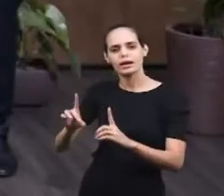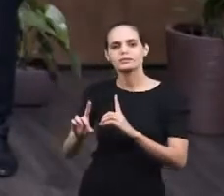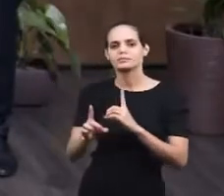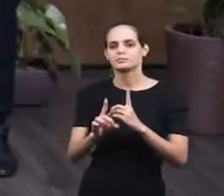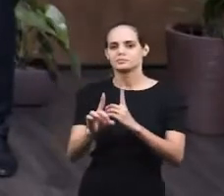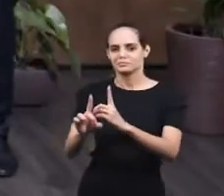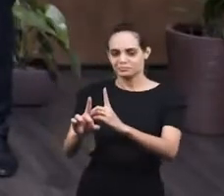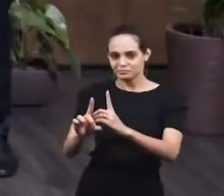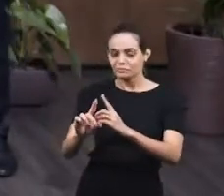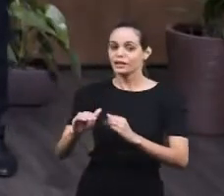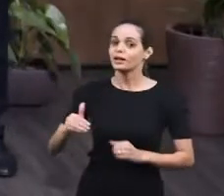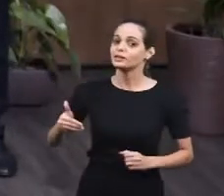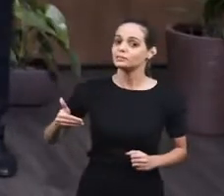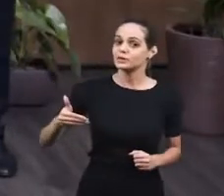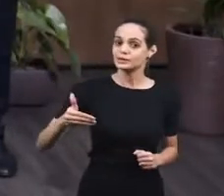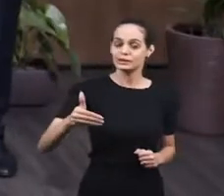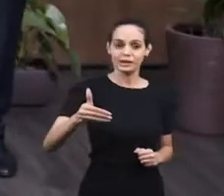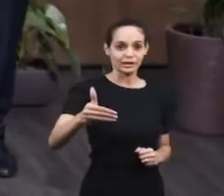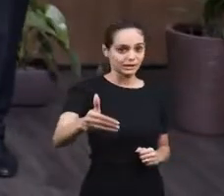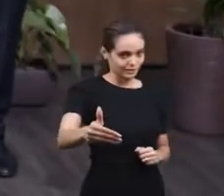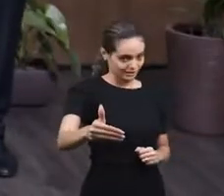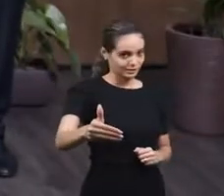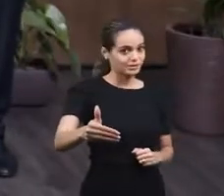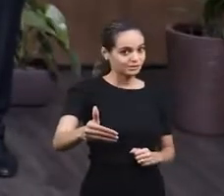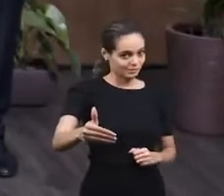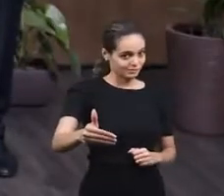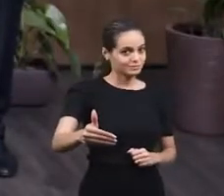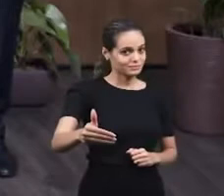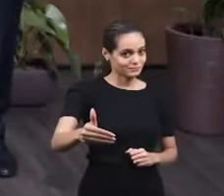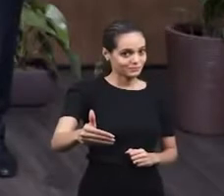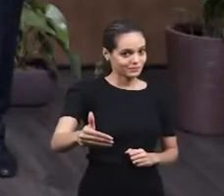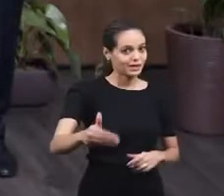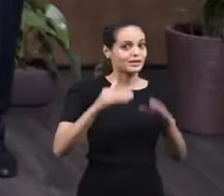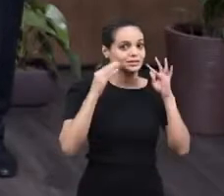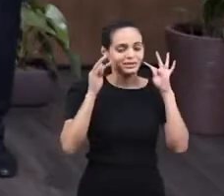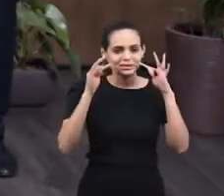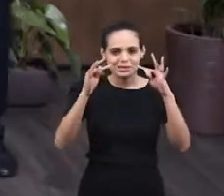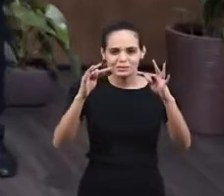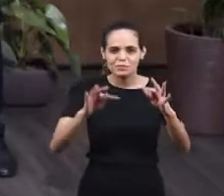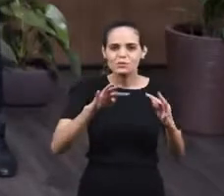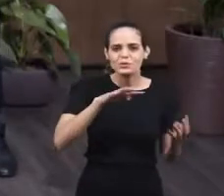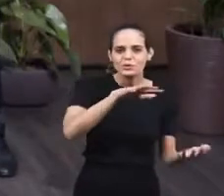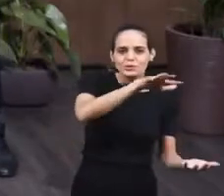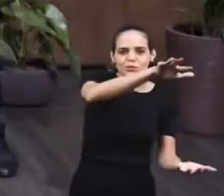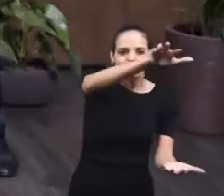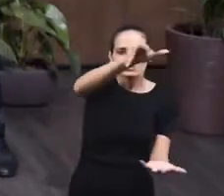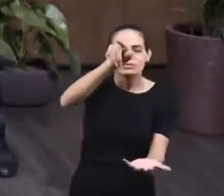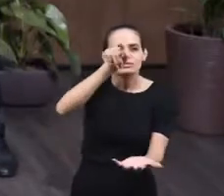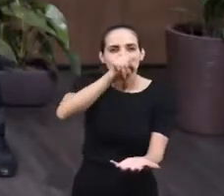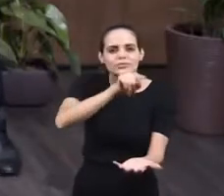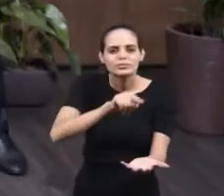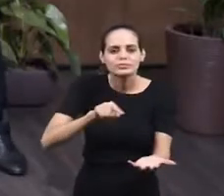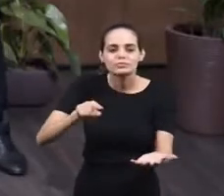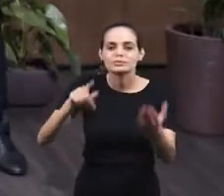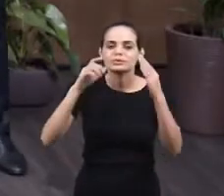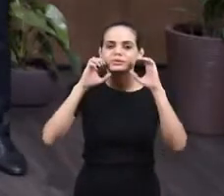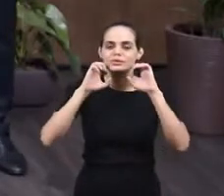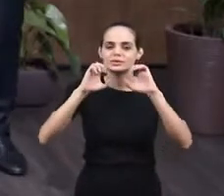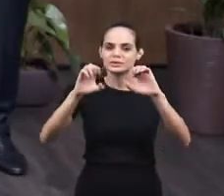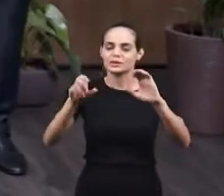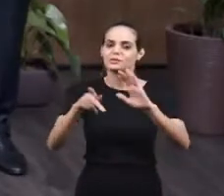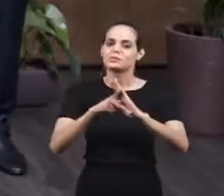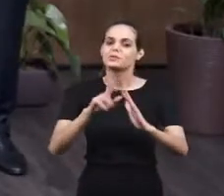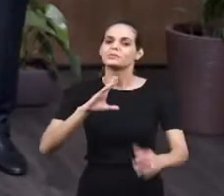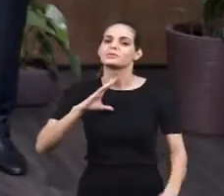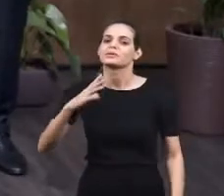has come upon you." And since this moment, from that moment, they would be witnesses all around the world of